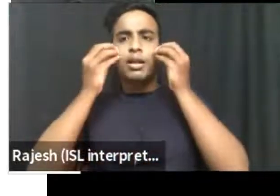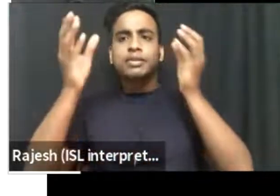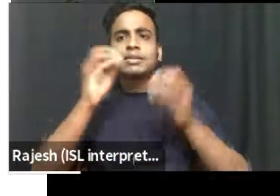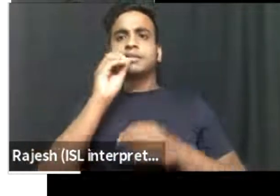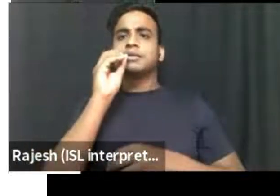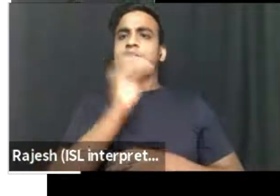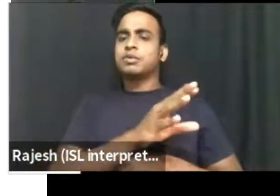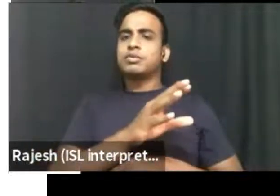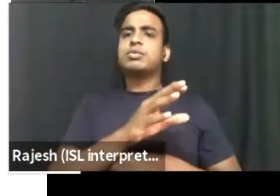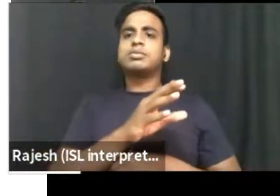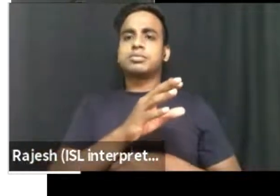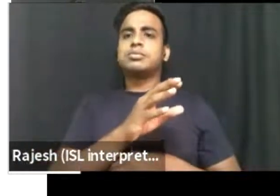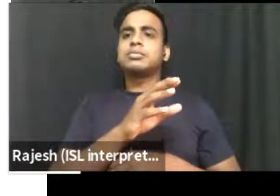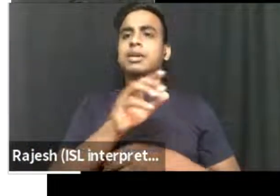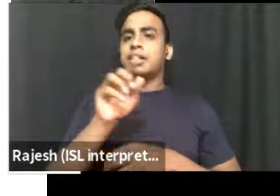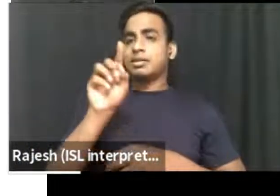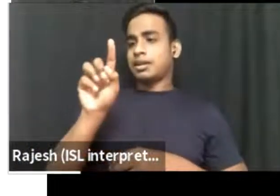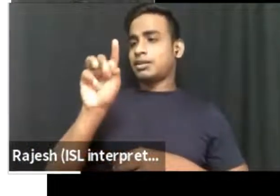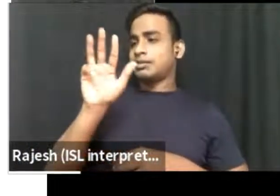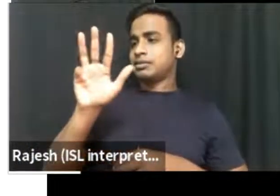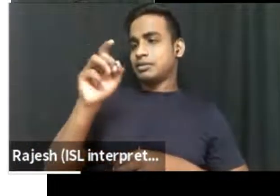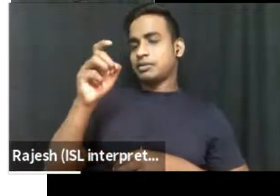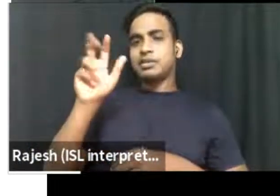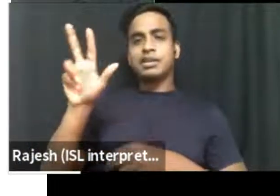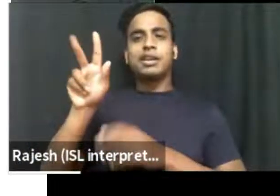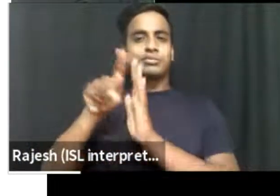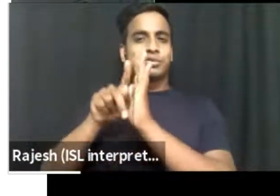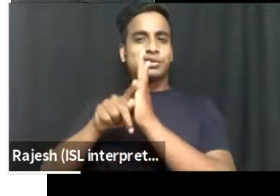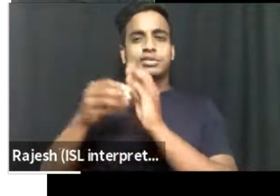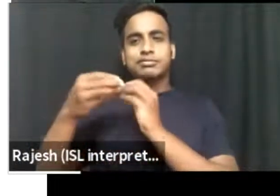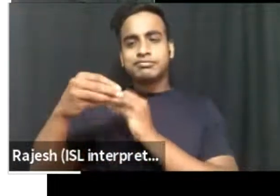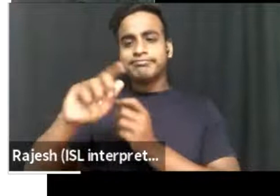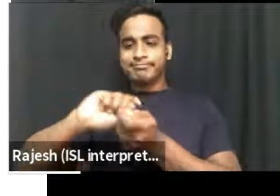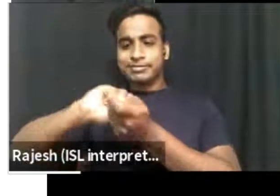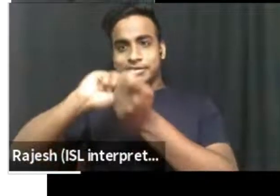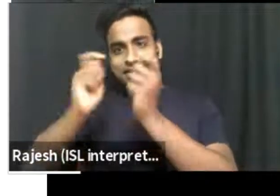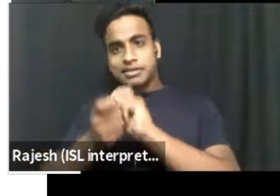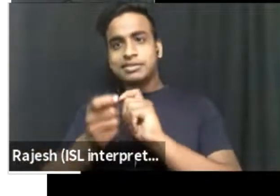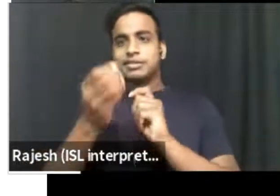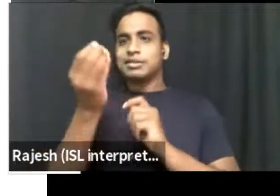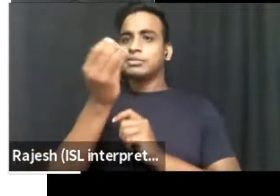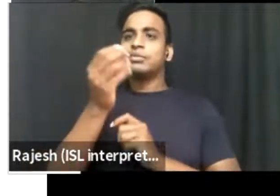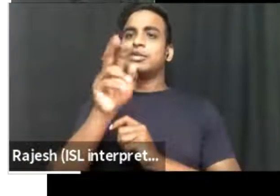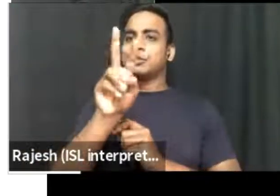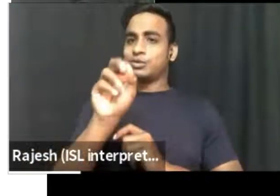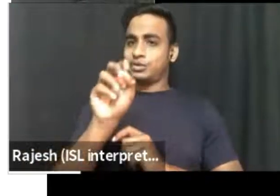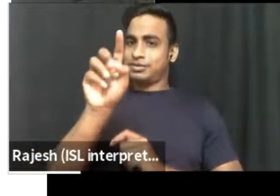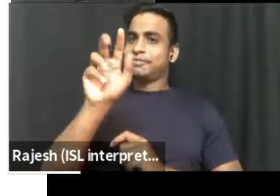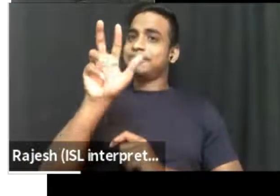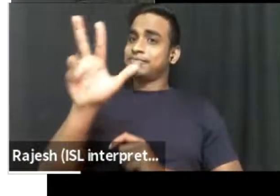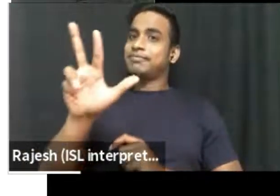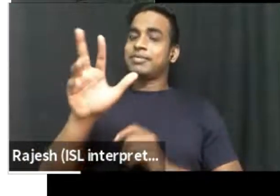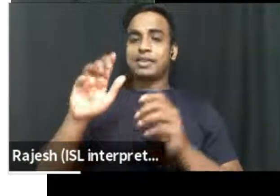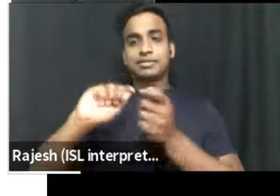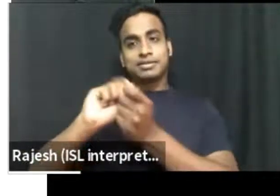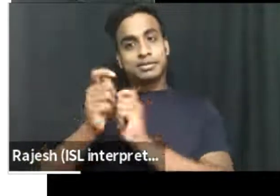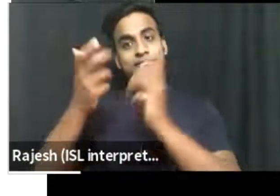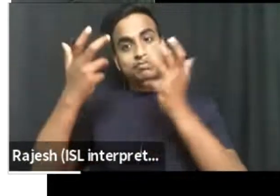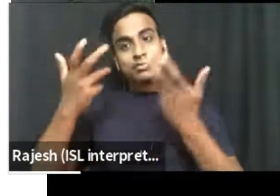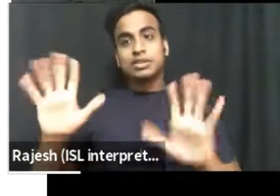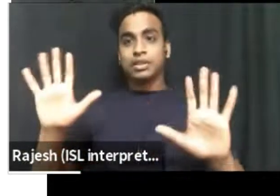system needs to be established so that people in every nook and corner